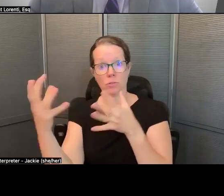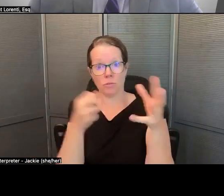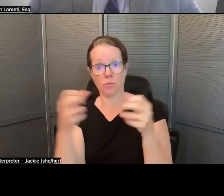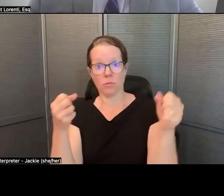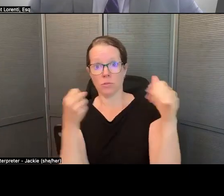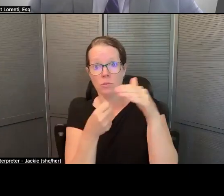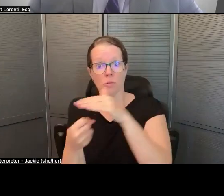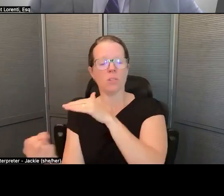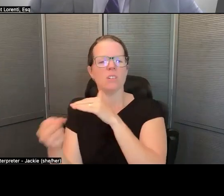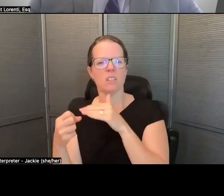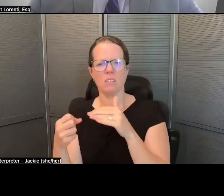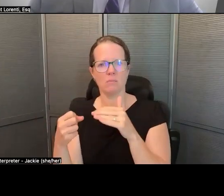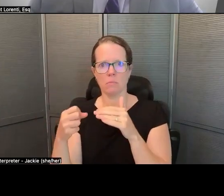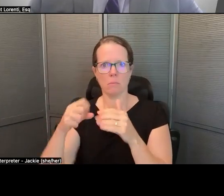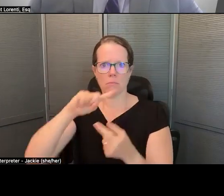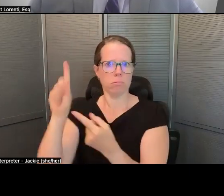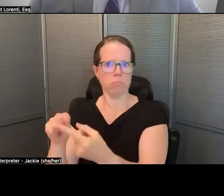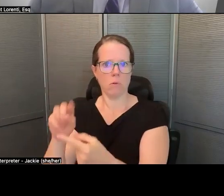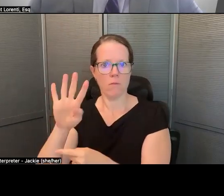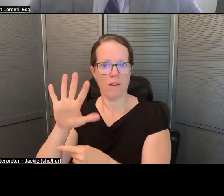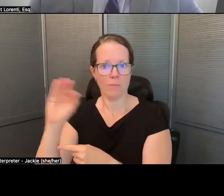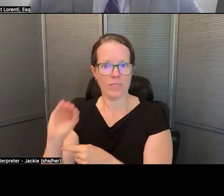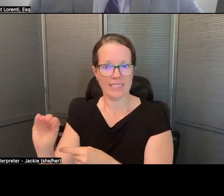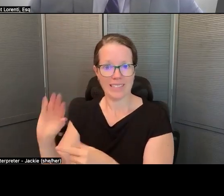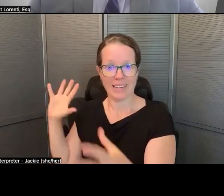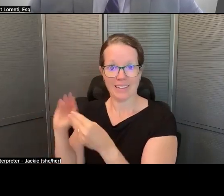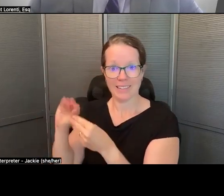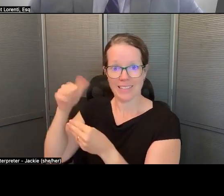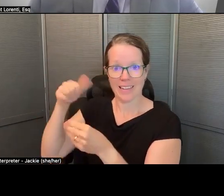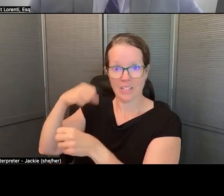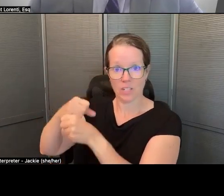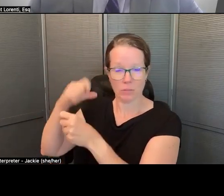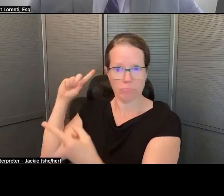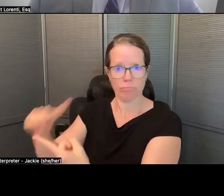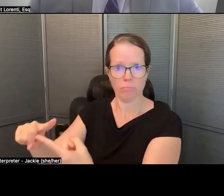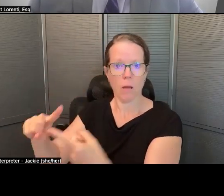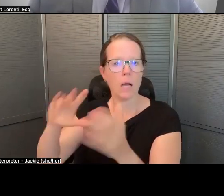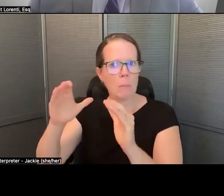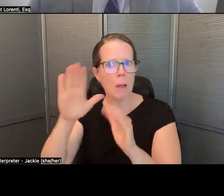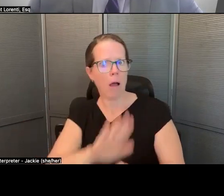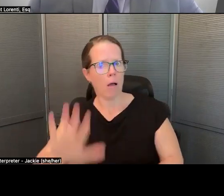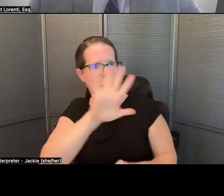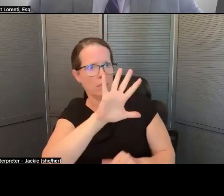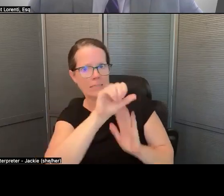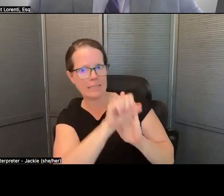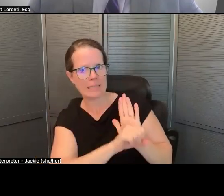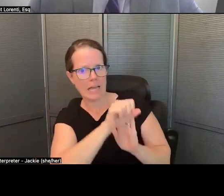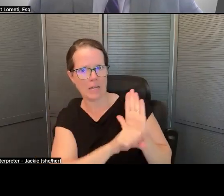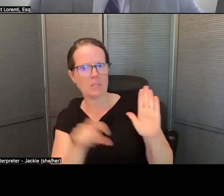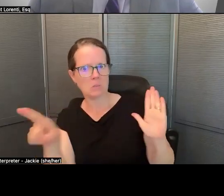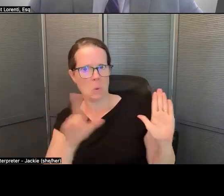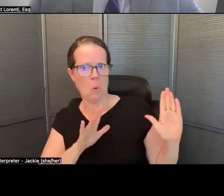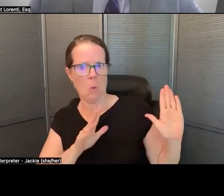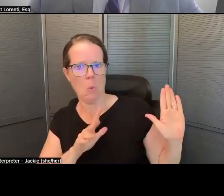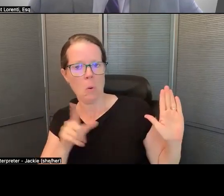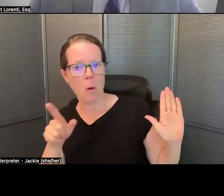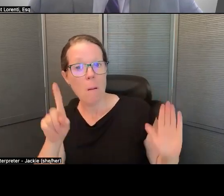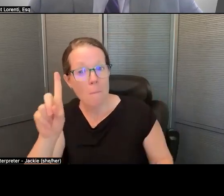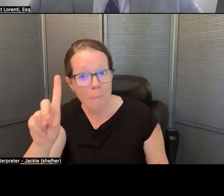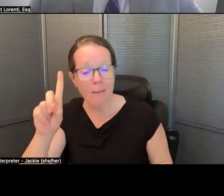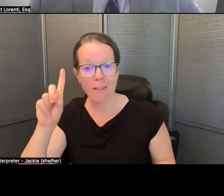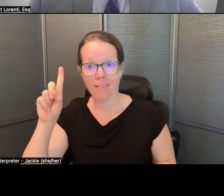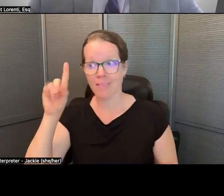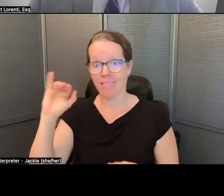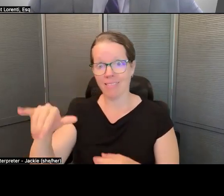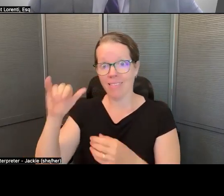country by 45% over the last decade. However, the disparate impact of that